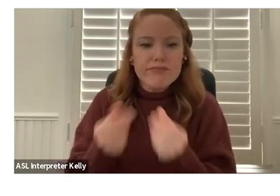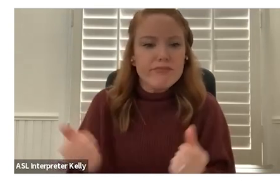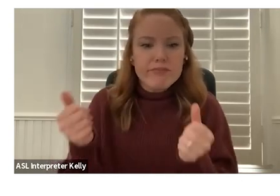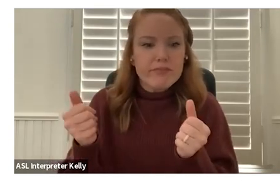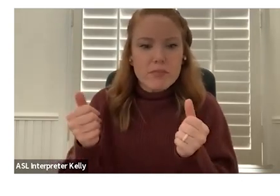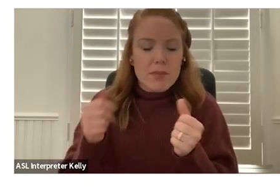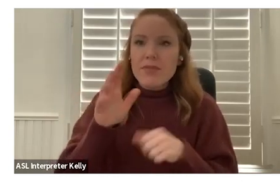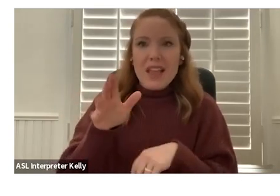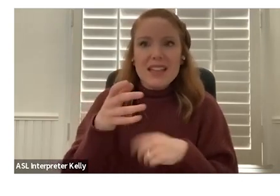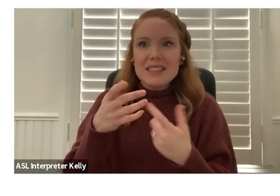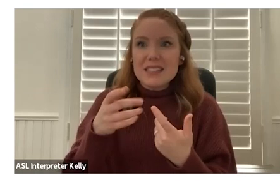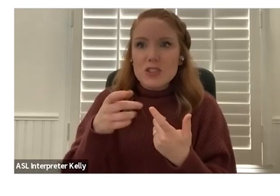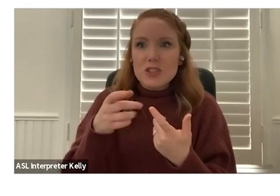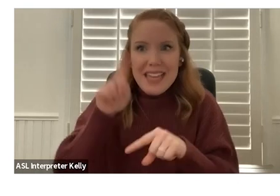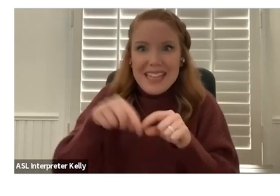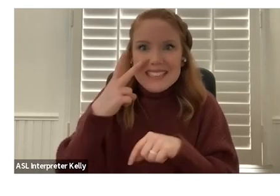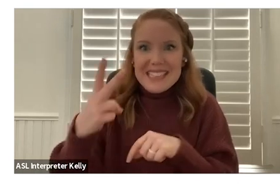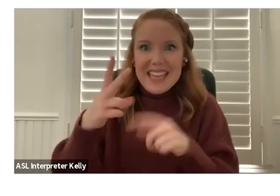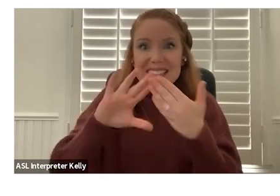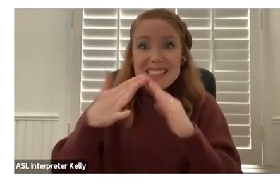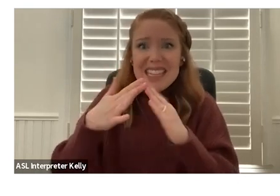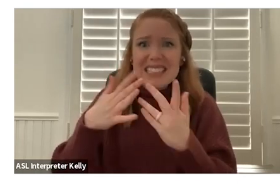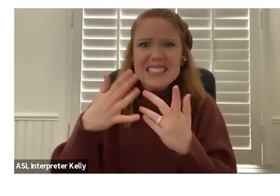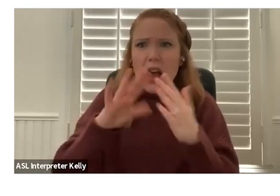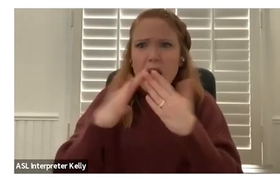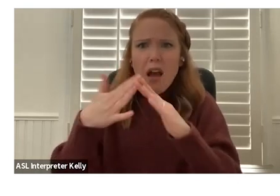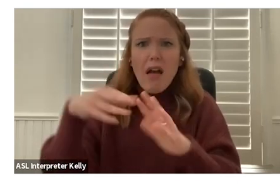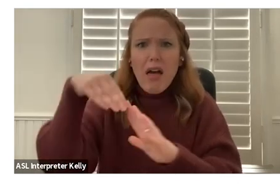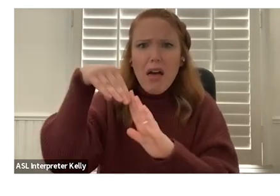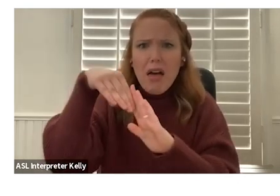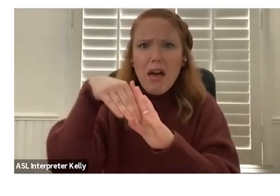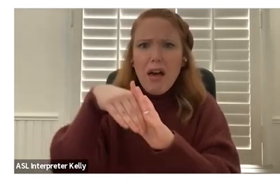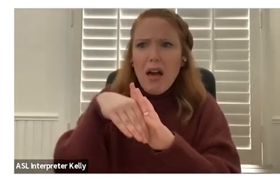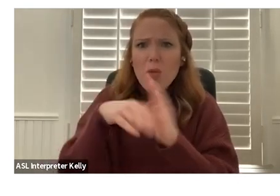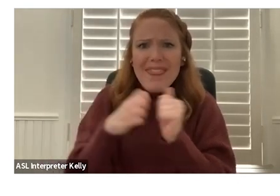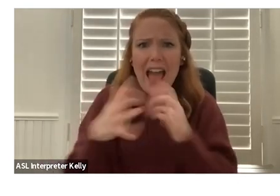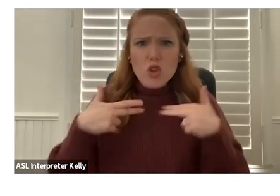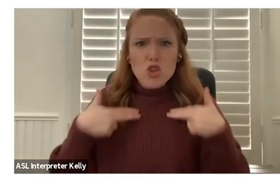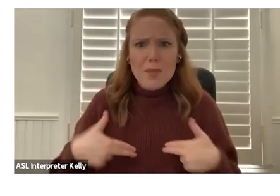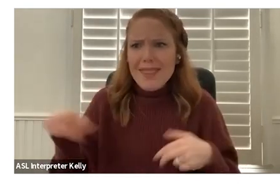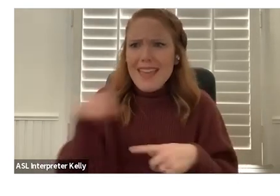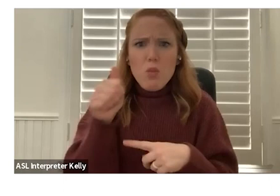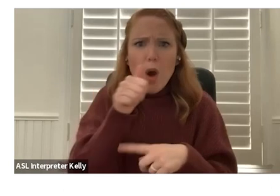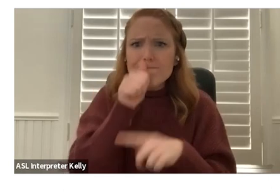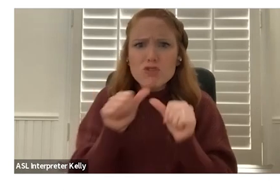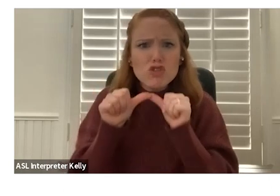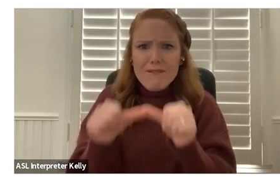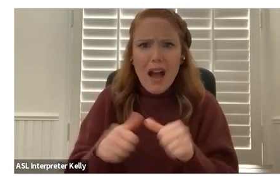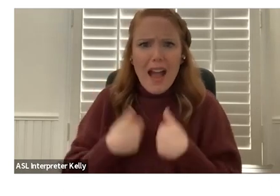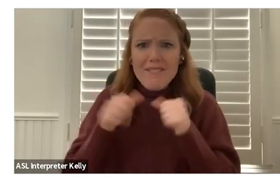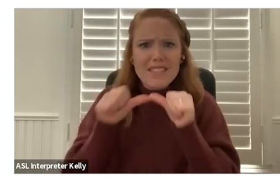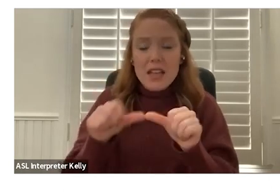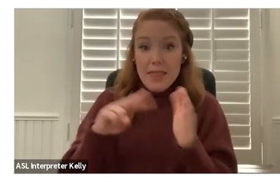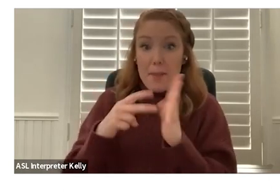epic novel, which is considered one of the best Arabic novels of the 20th century. I'm speaking on behalf of the underrepresented, the Bedouin nomads of